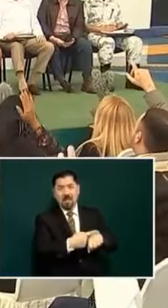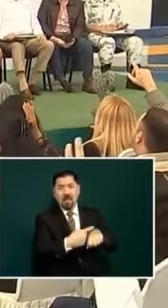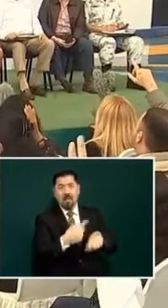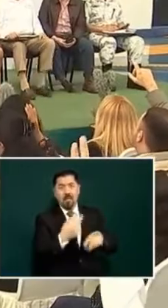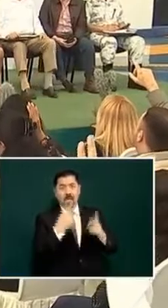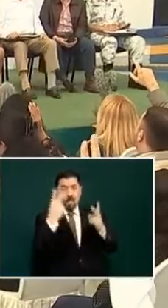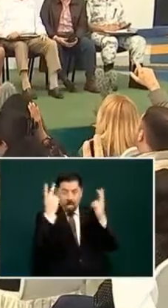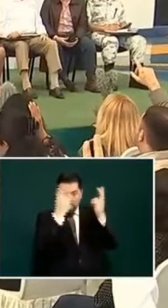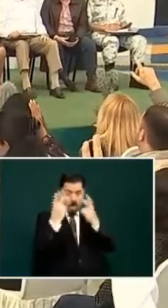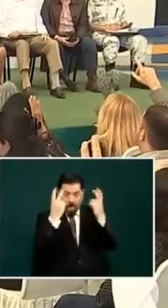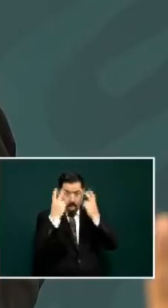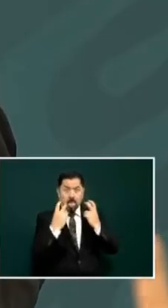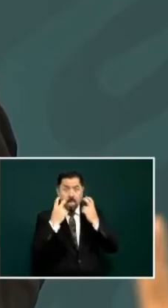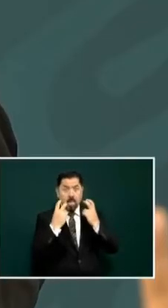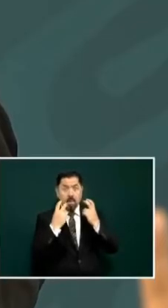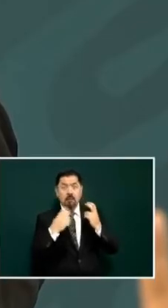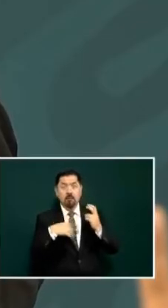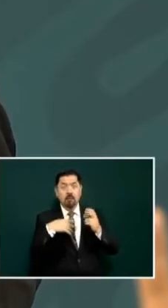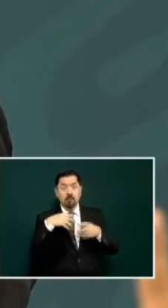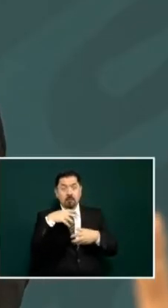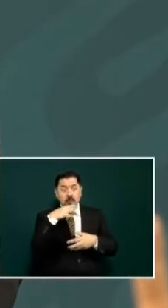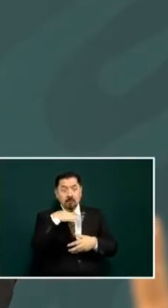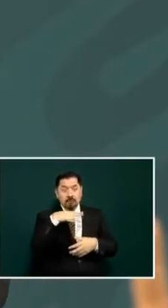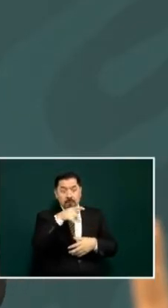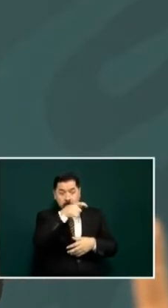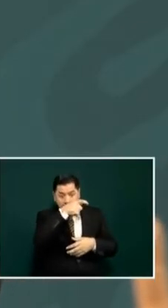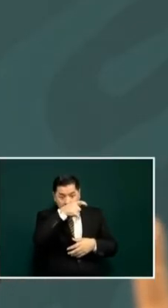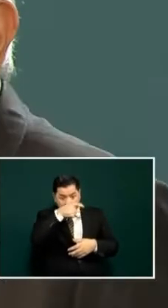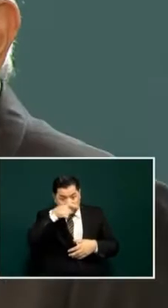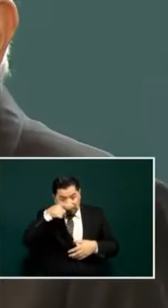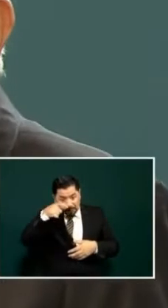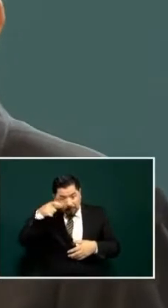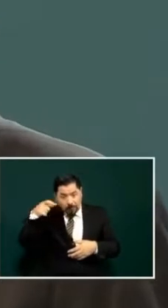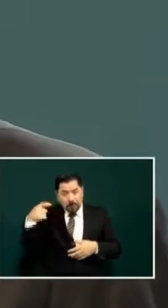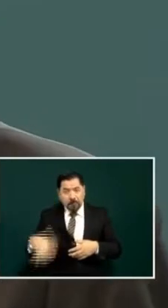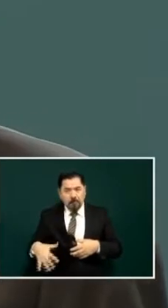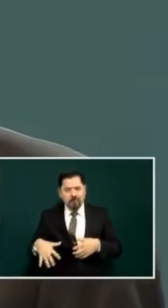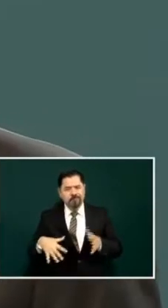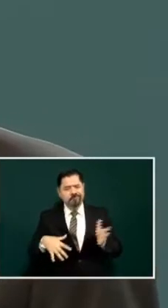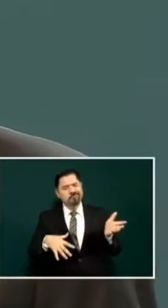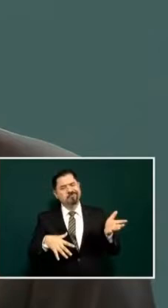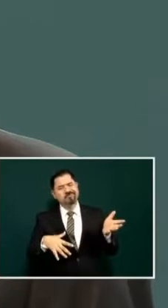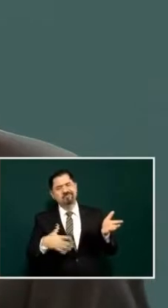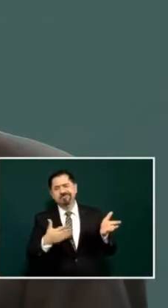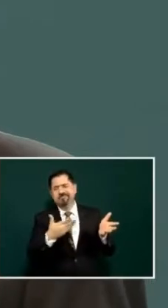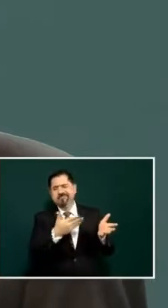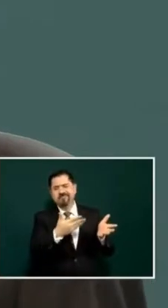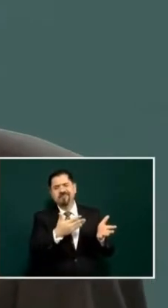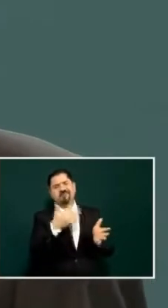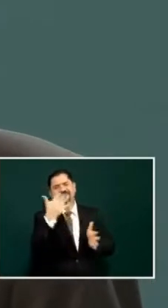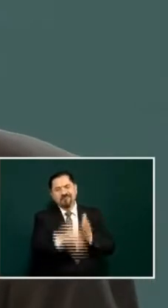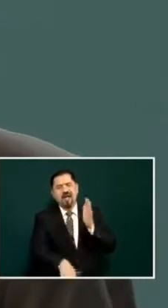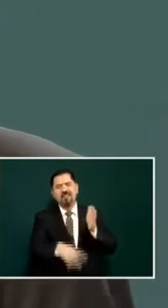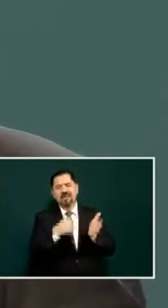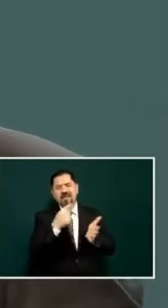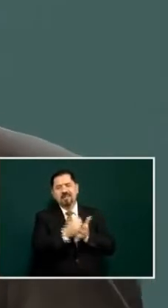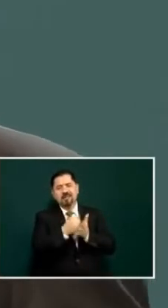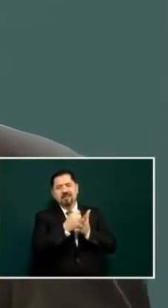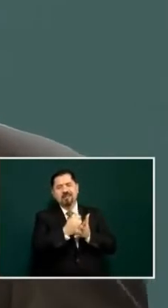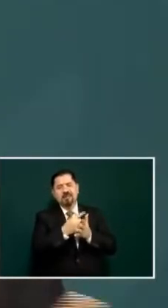ambition to the money because otherwise they're not gonna be able to be